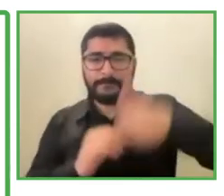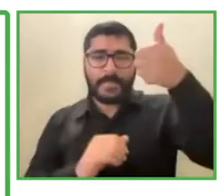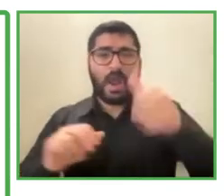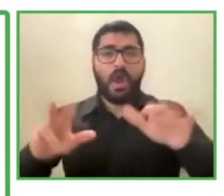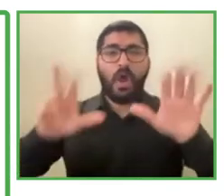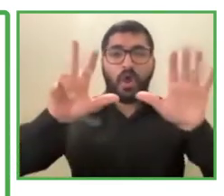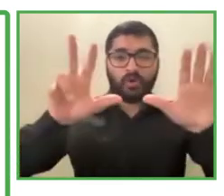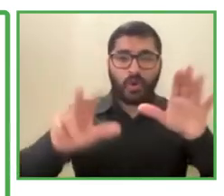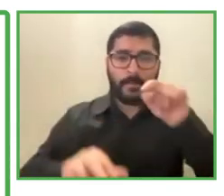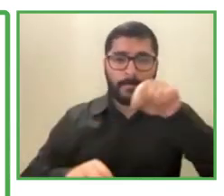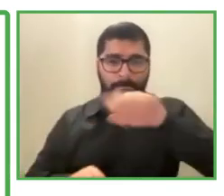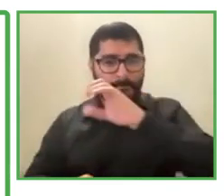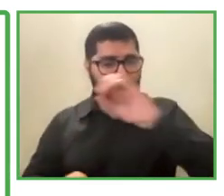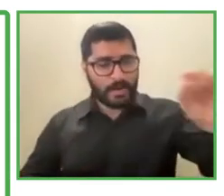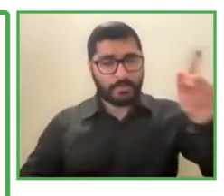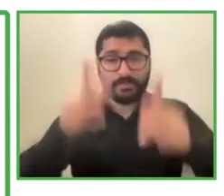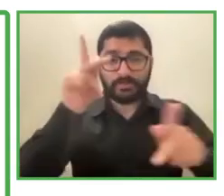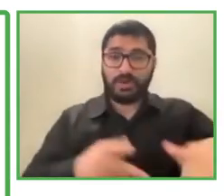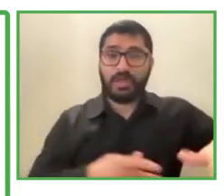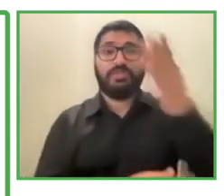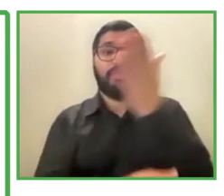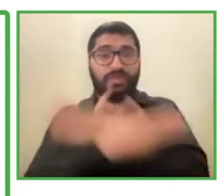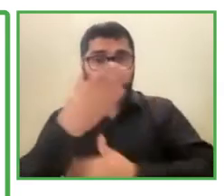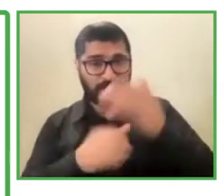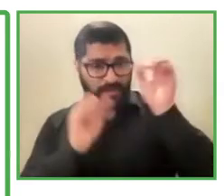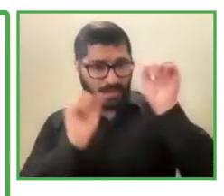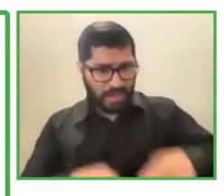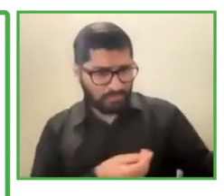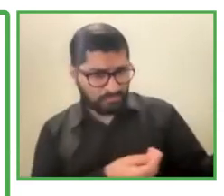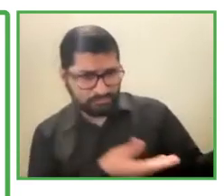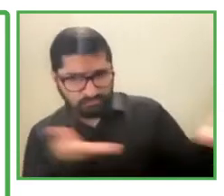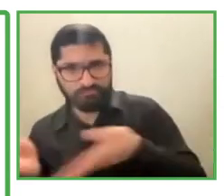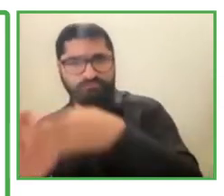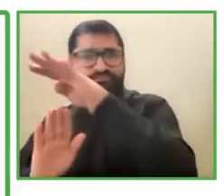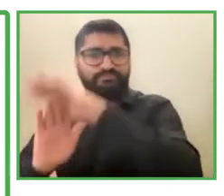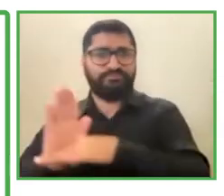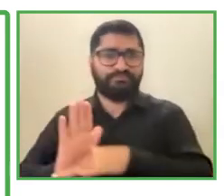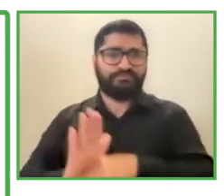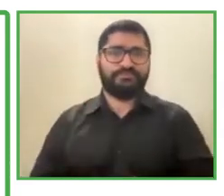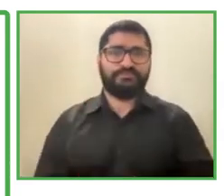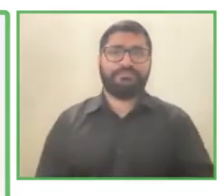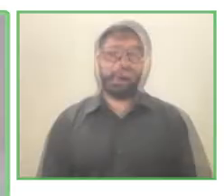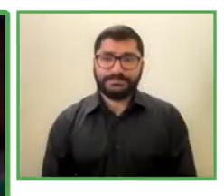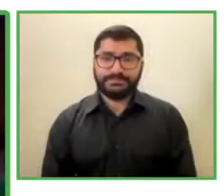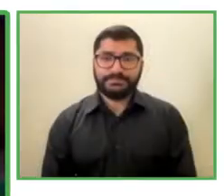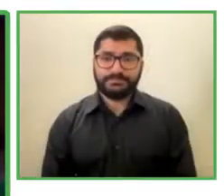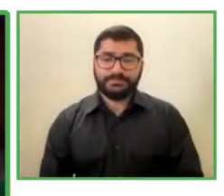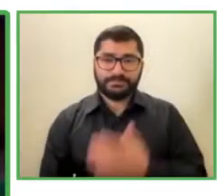disabilities. Go ahead, Guilherme.